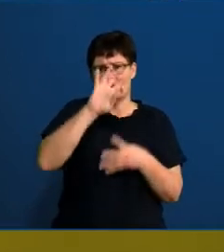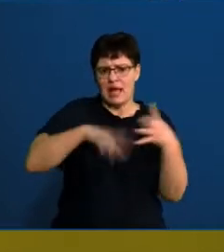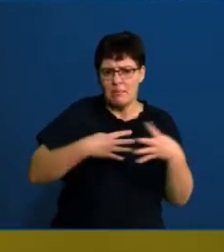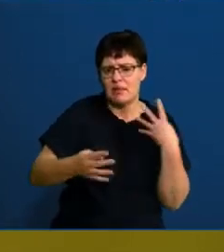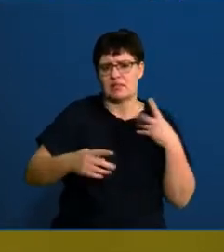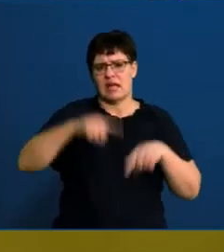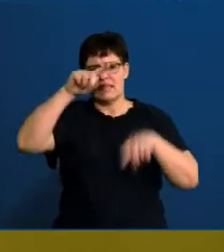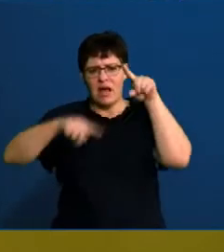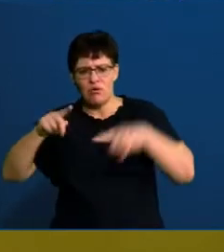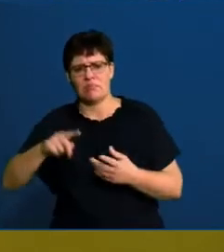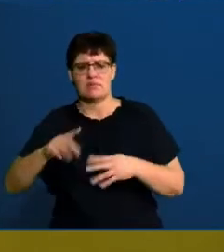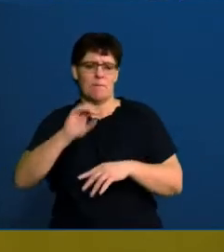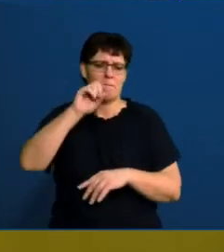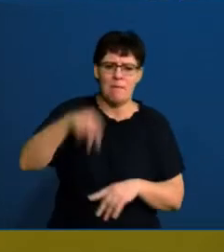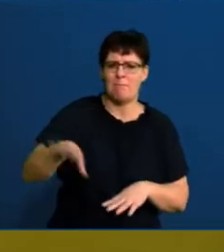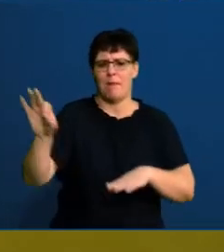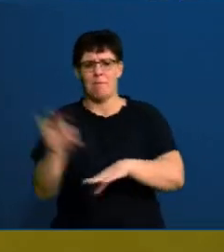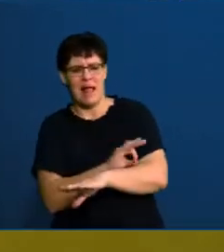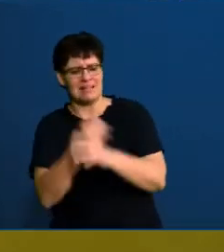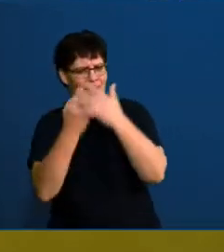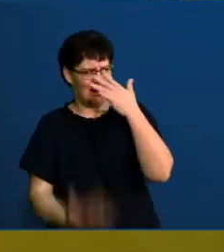diagrams, maps and plans, and all the things that you need.